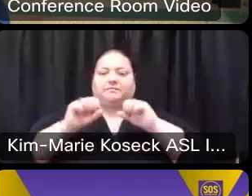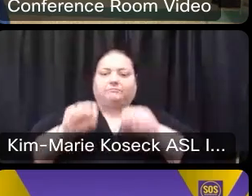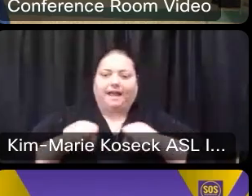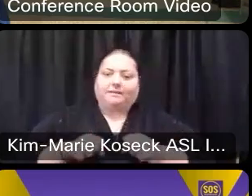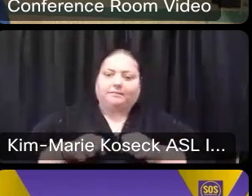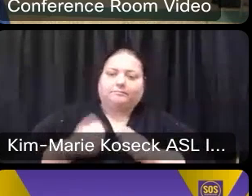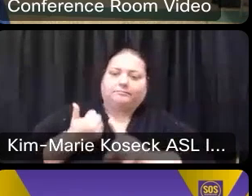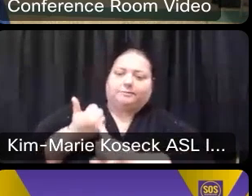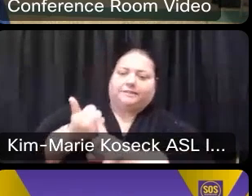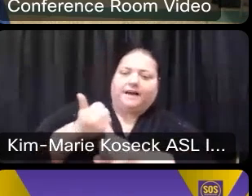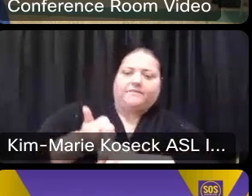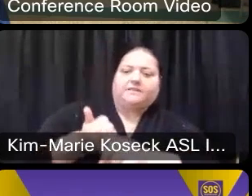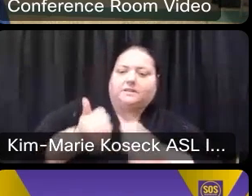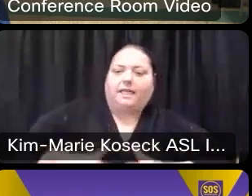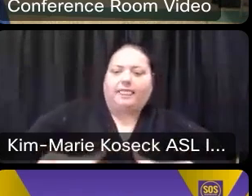viable.